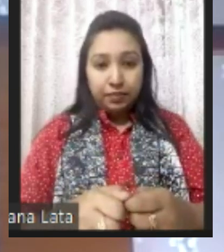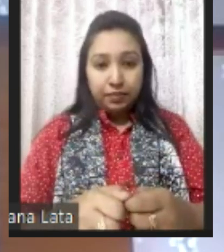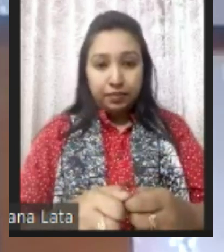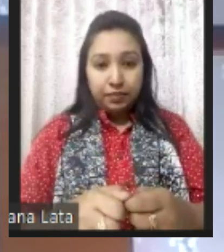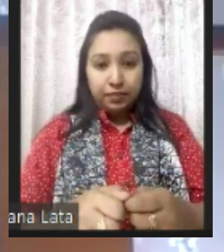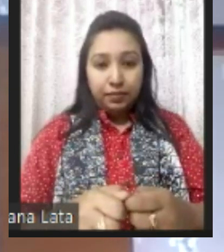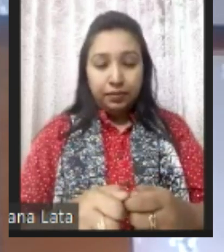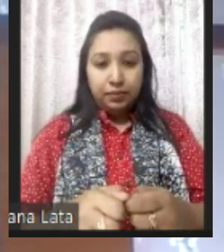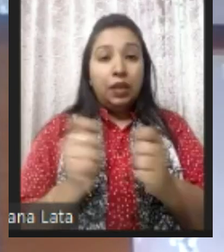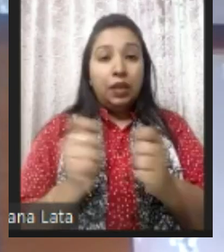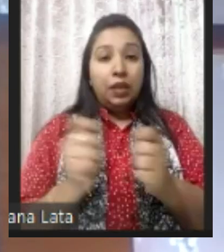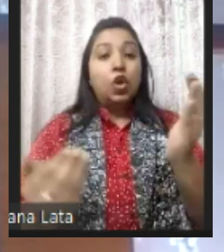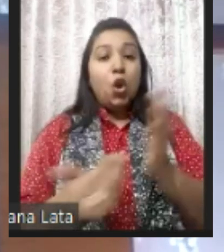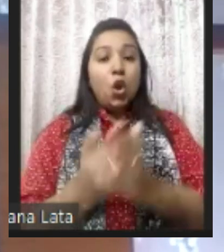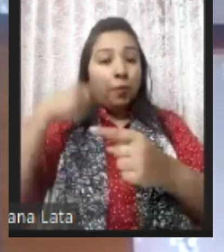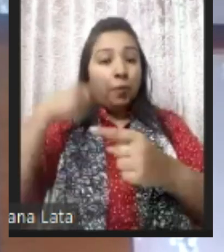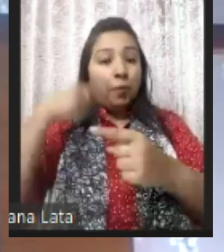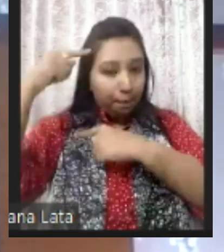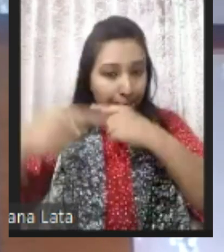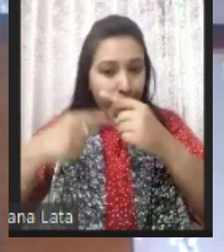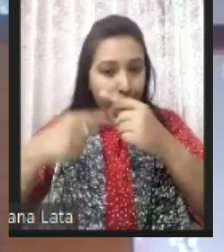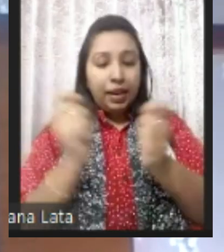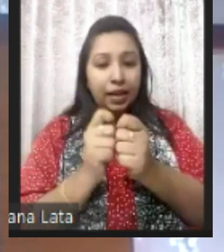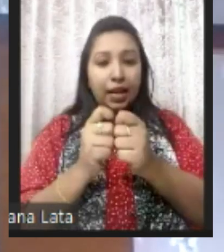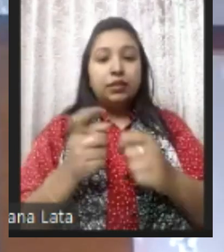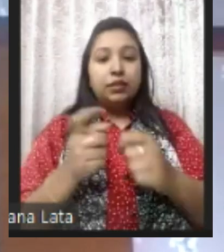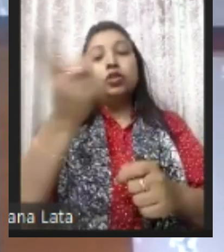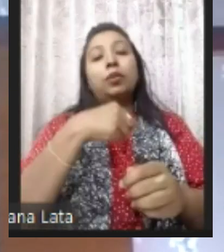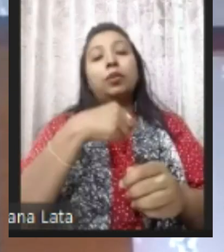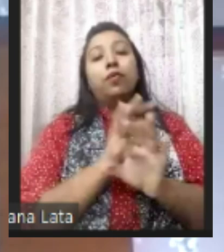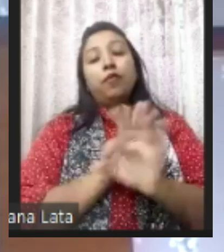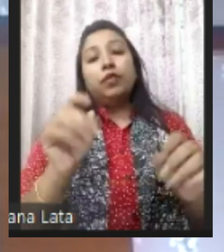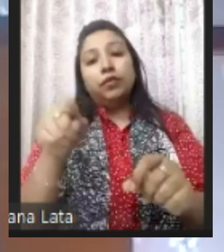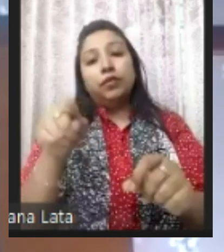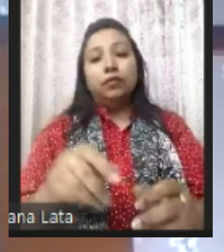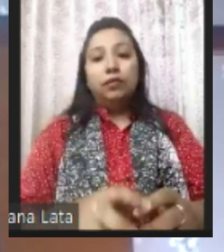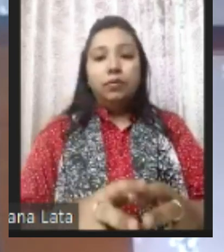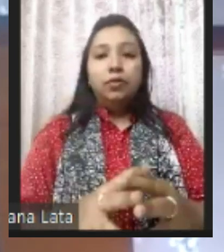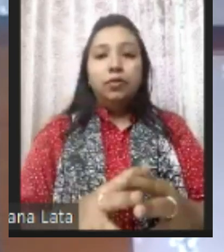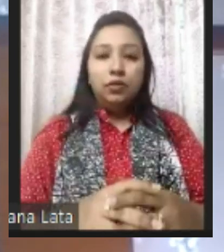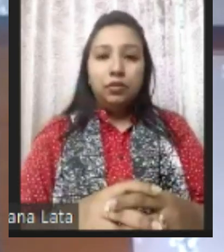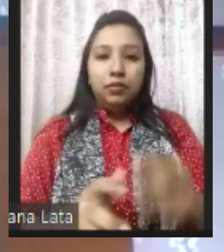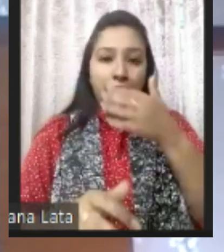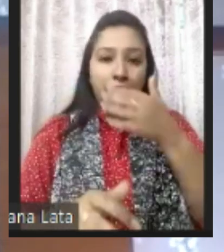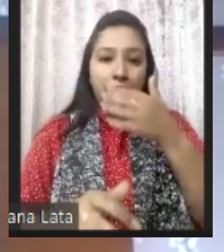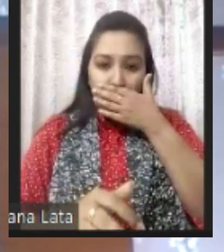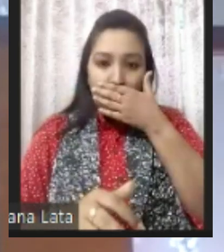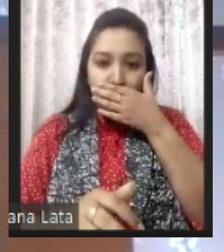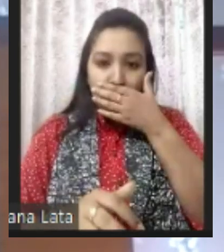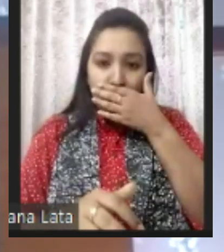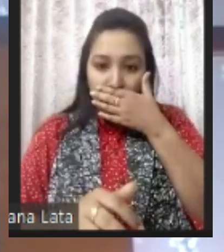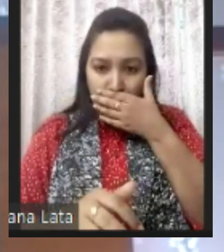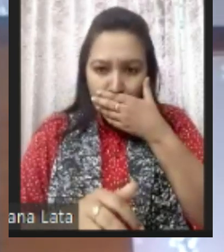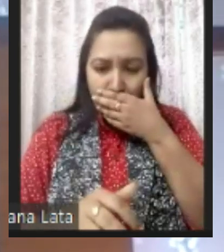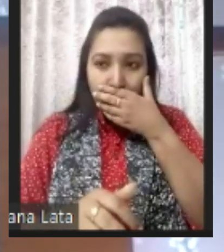design thinking, which can enable accessibility for all. But if I look at the UN program,